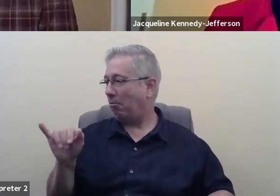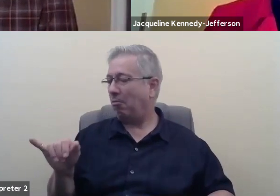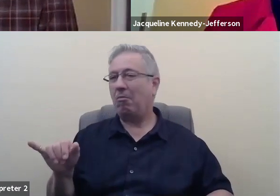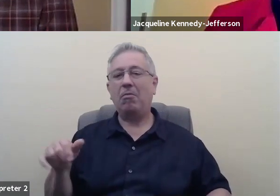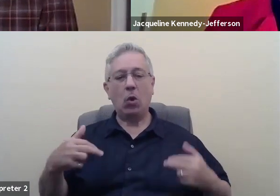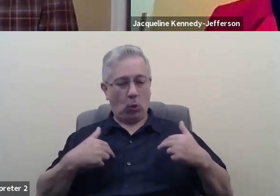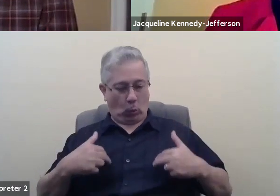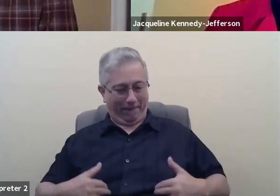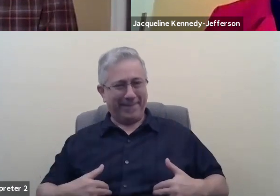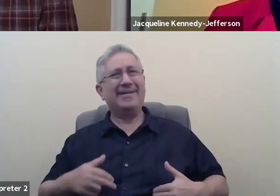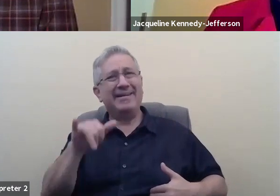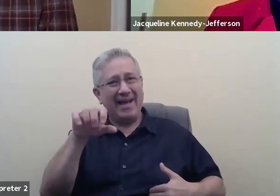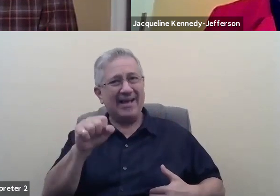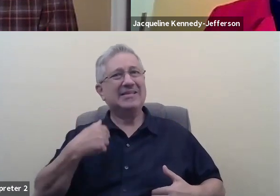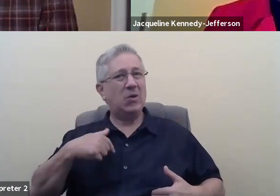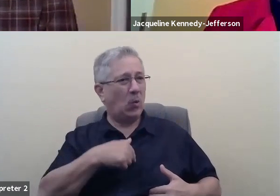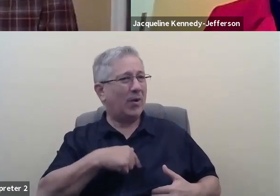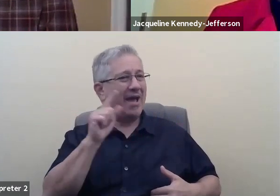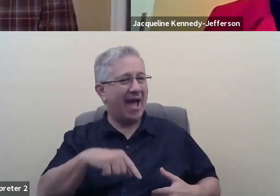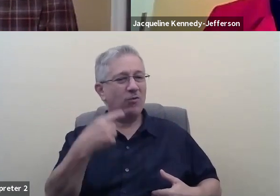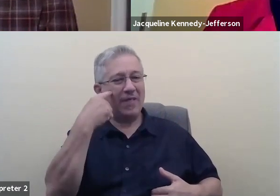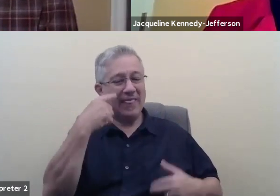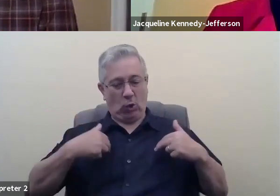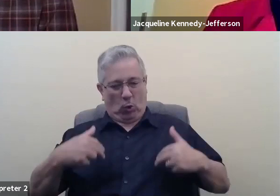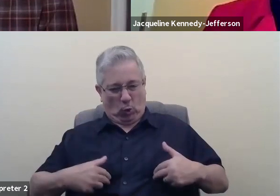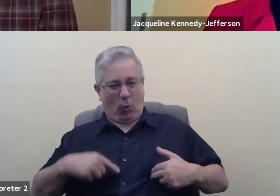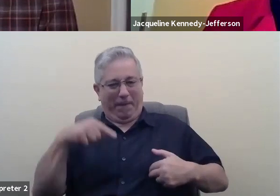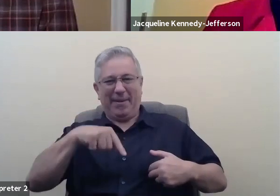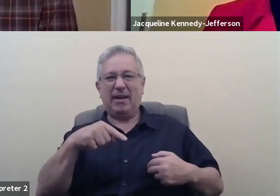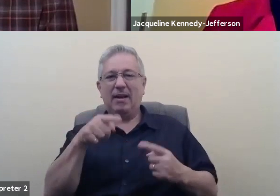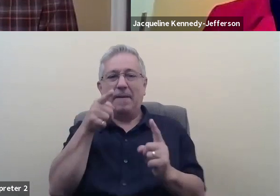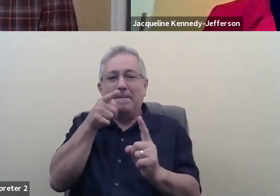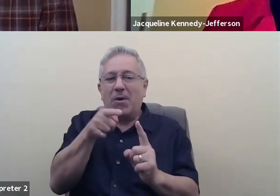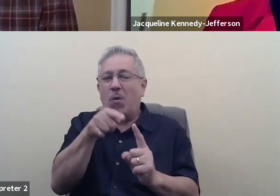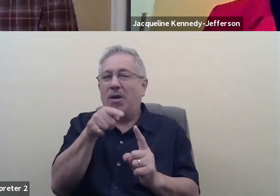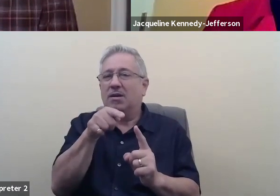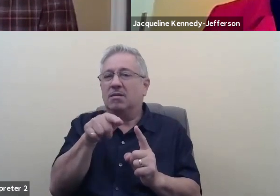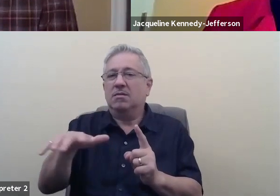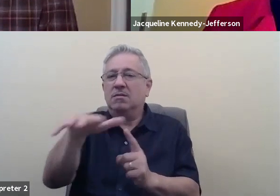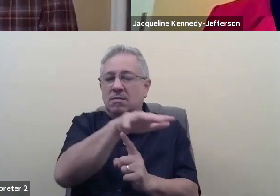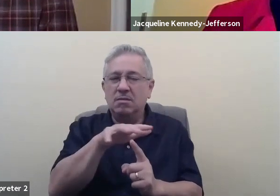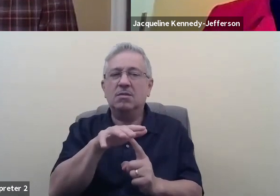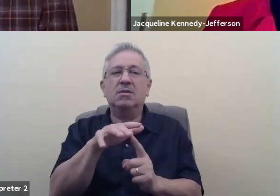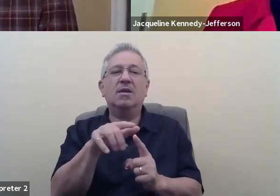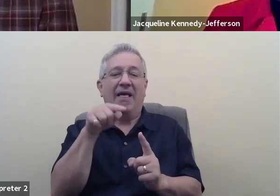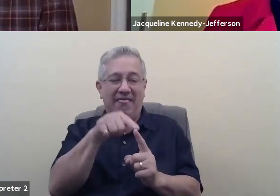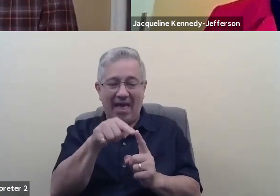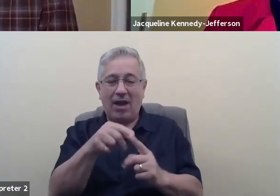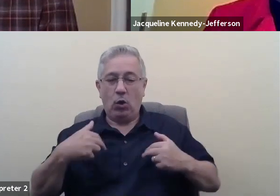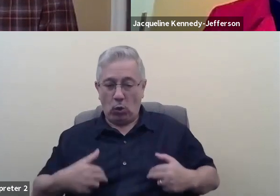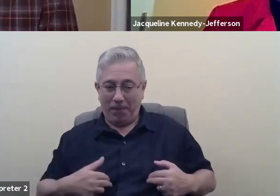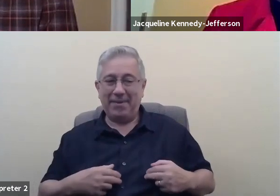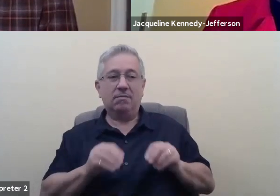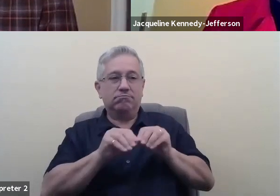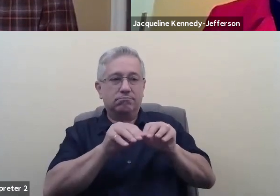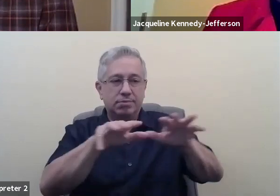have biases, but we have to unpack it and understand how those biases can then land on people and affect their lives, right? Affect who